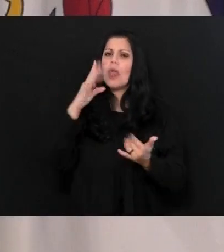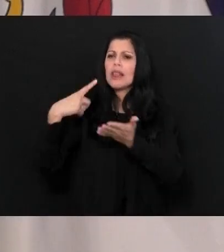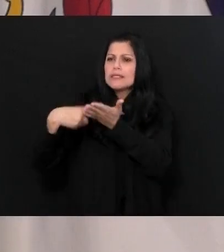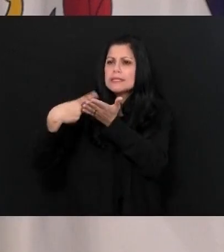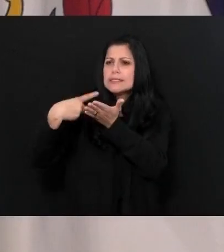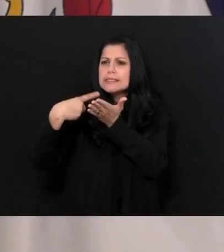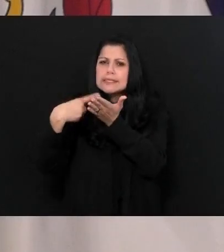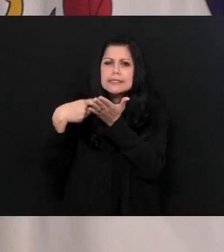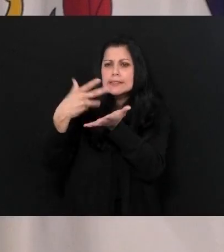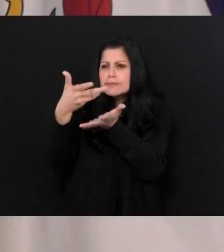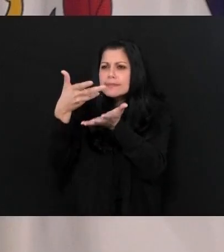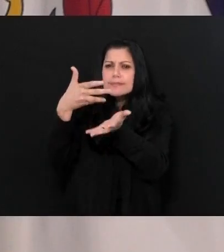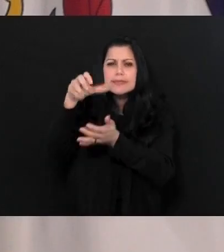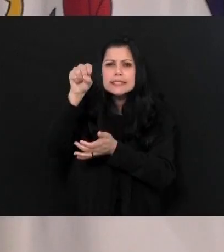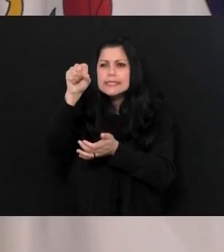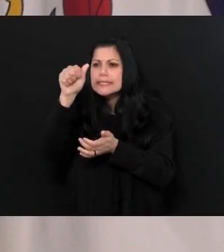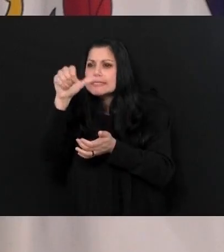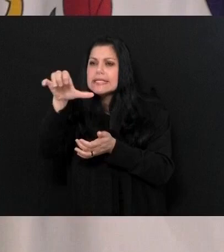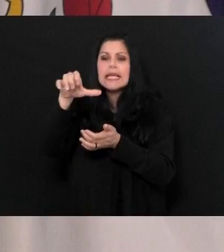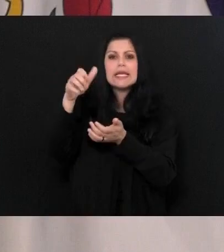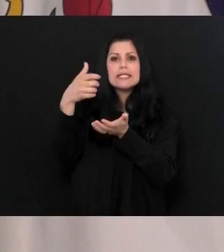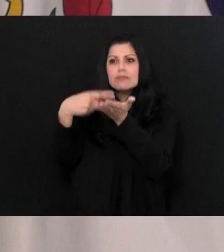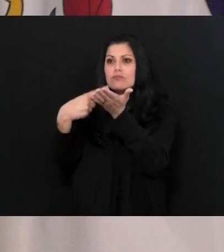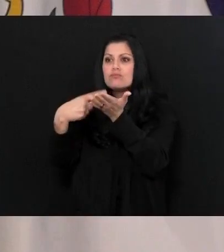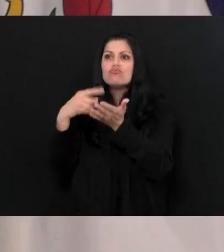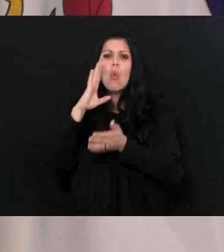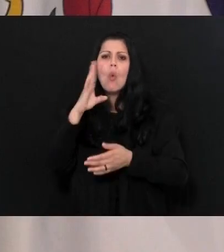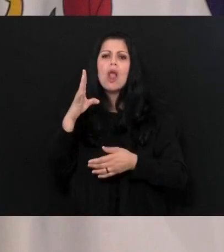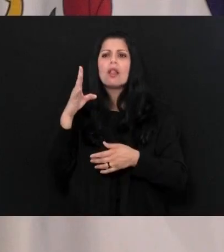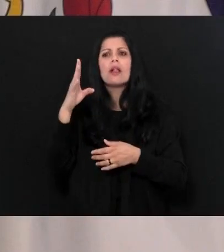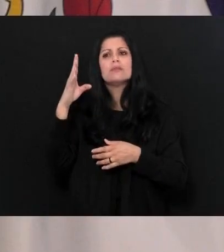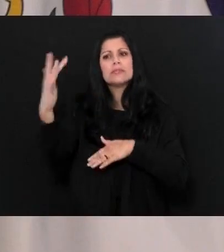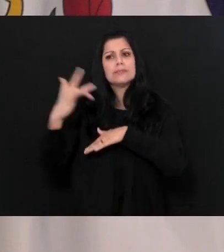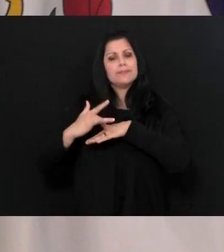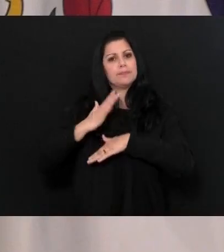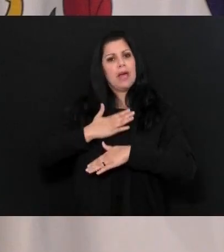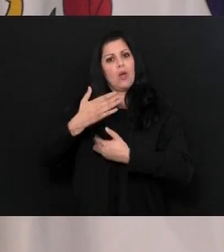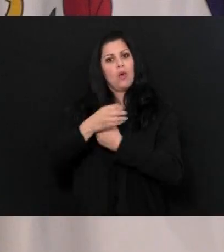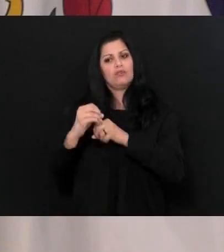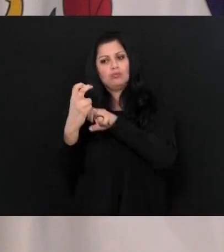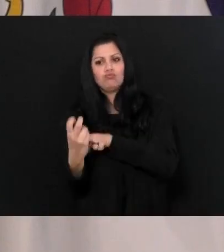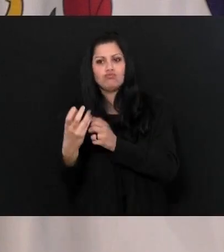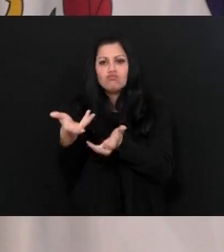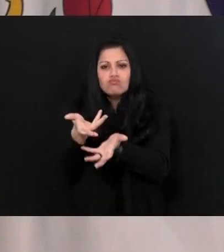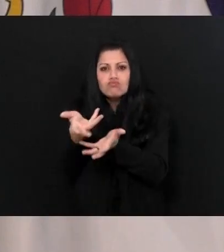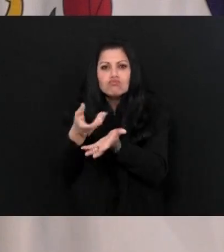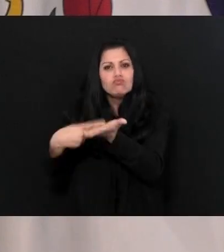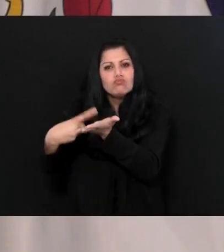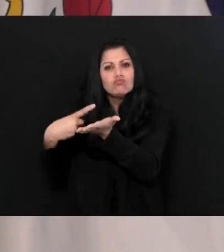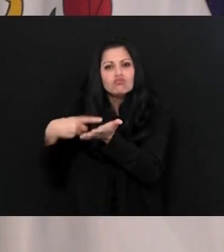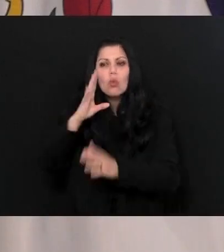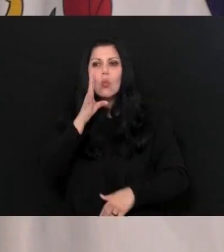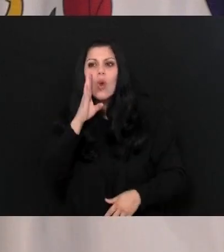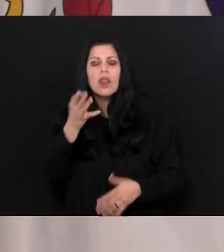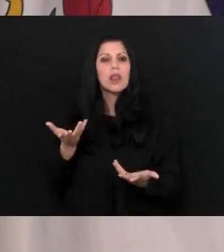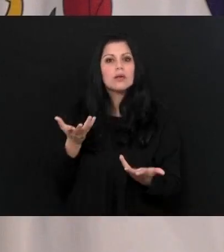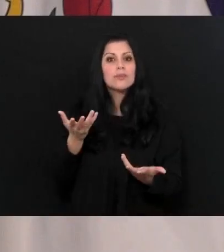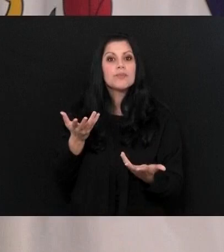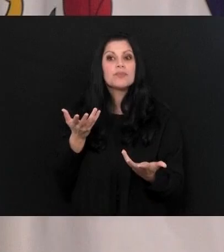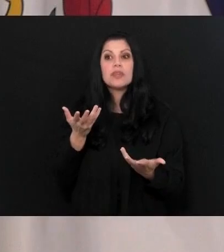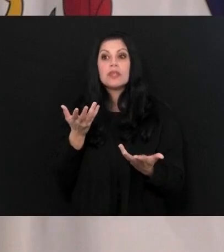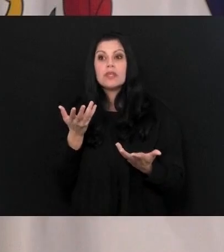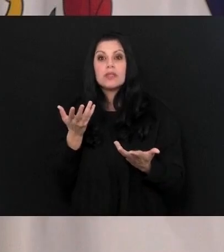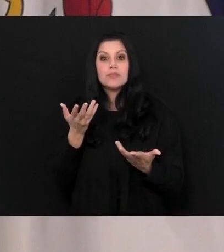the SSAC. We've already visited it in my office and everything, but from the standpoint of where